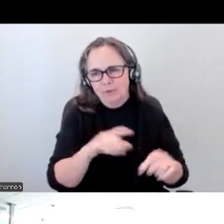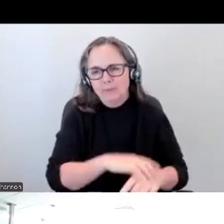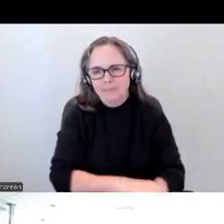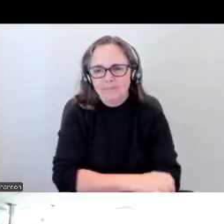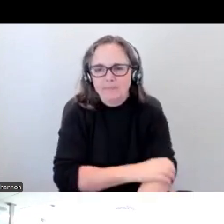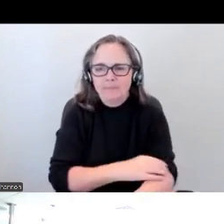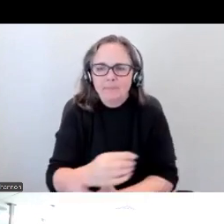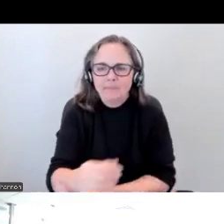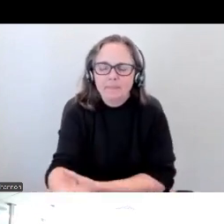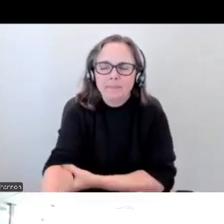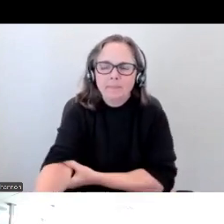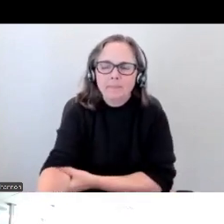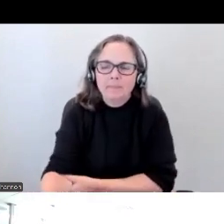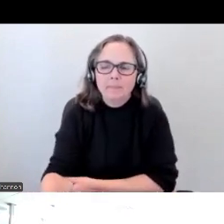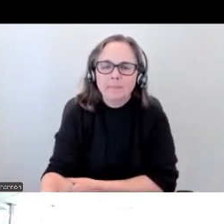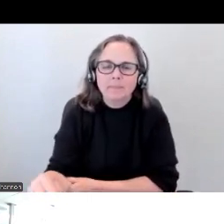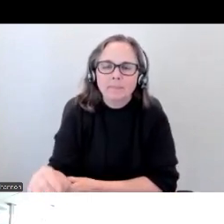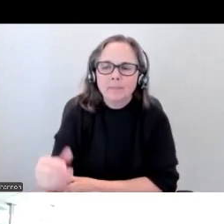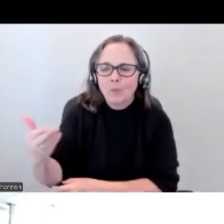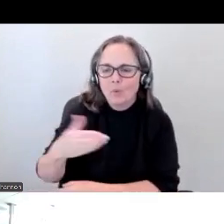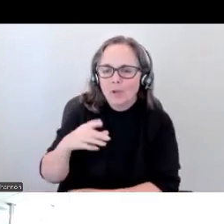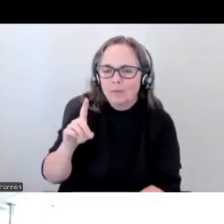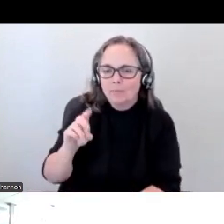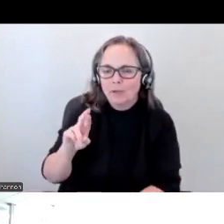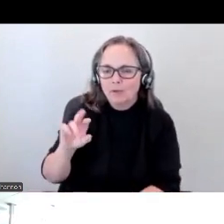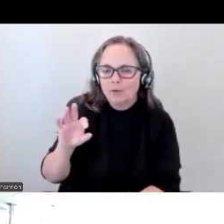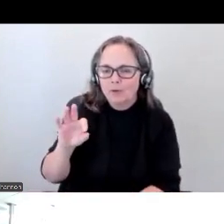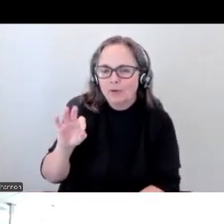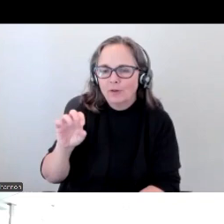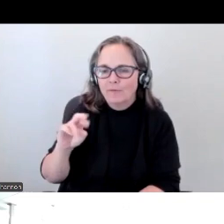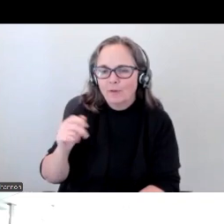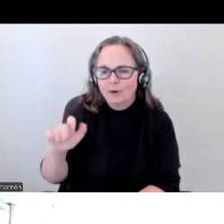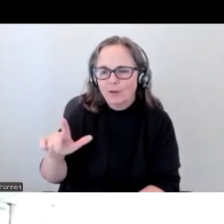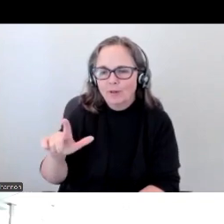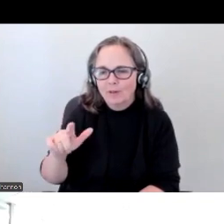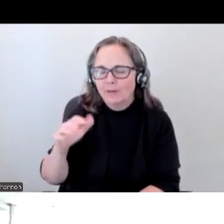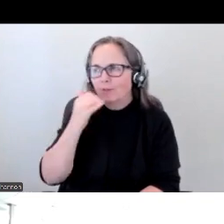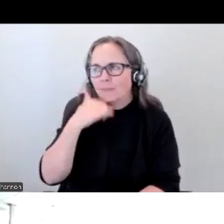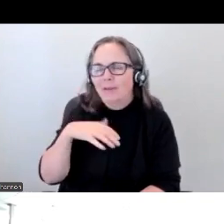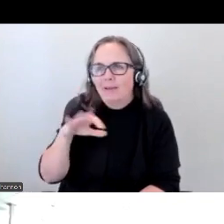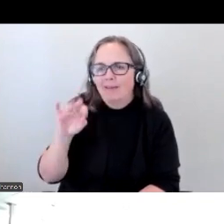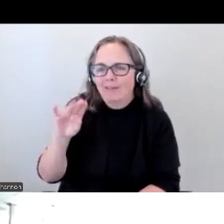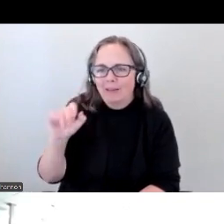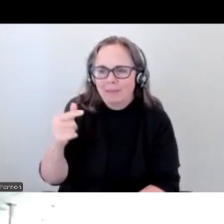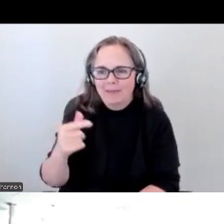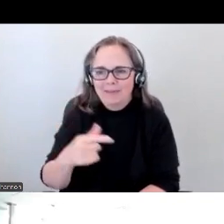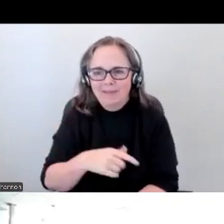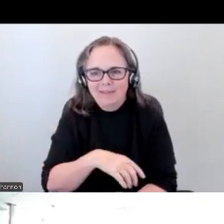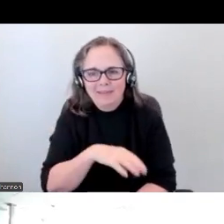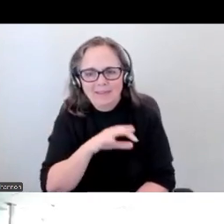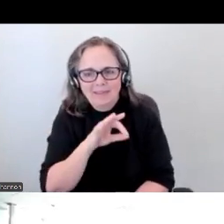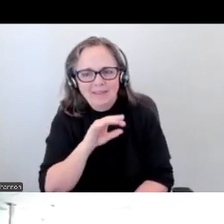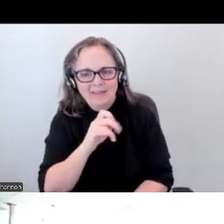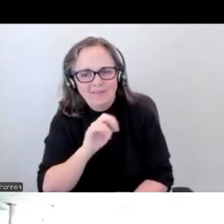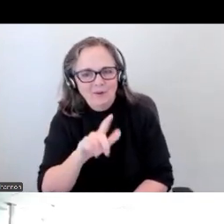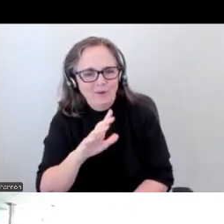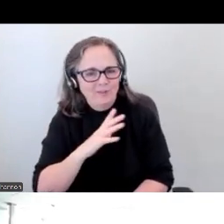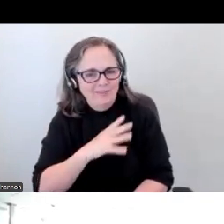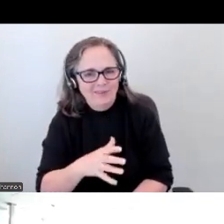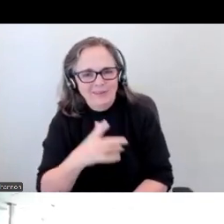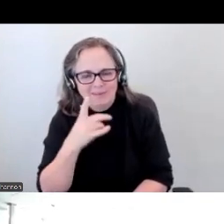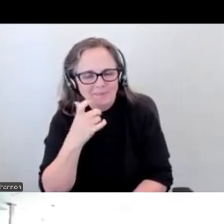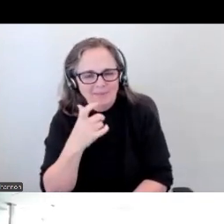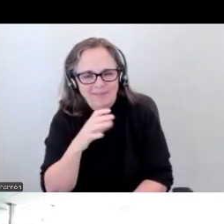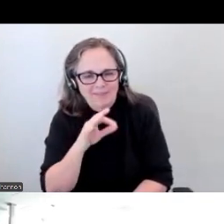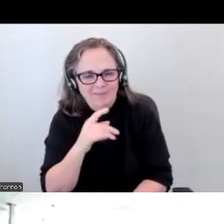Thanks for that, Don. And welcome, Dr. Fergal. Nice to see you. Or Dr. Fleming. Nice to see you. Fergal's fine. Christina,